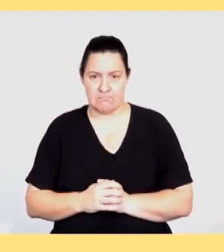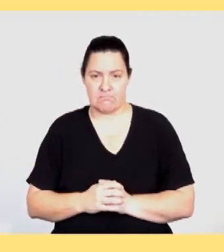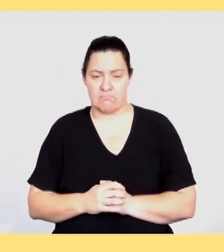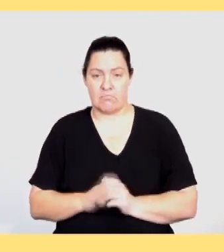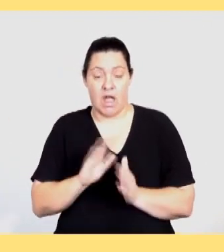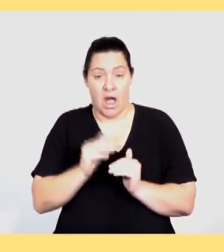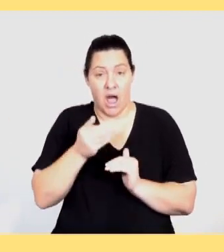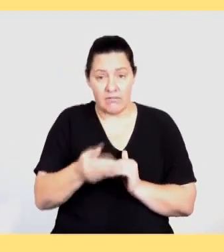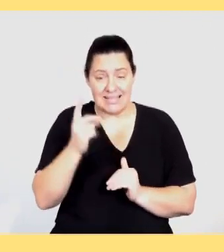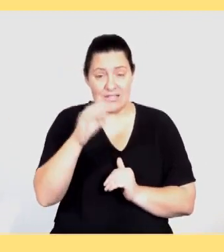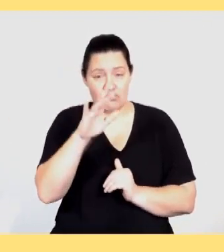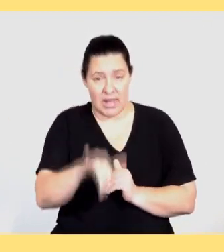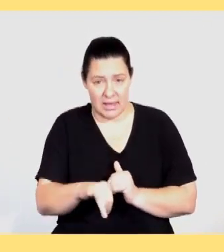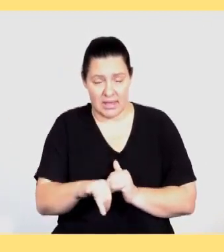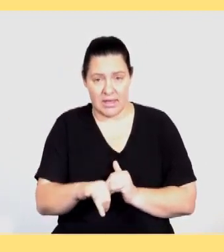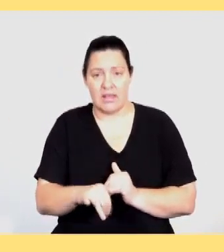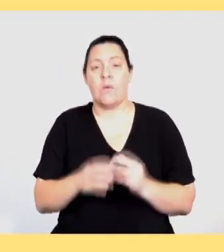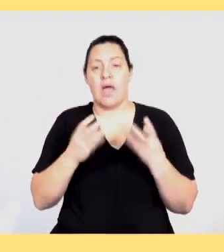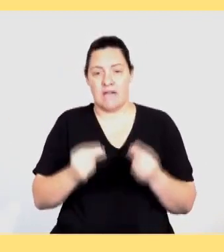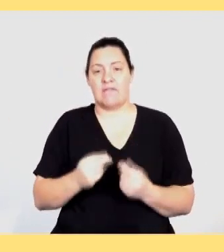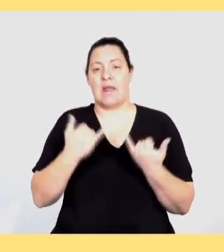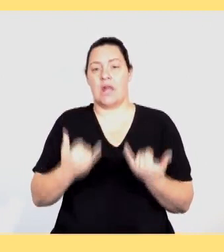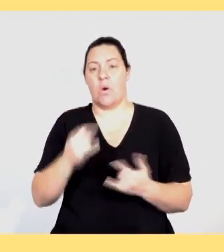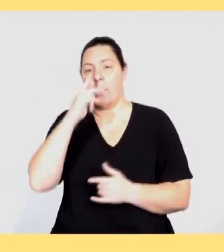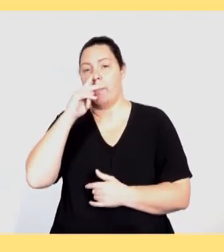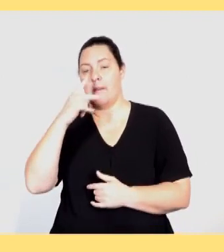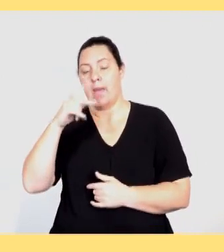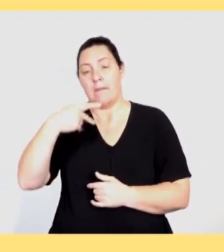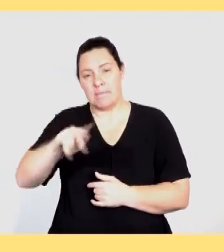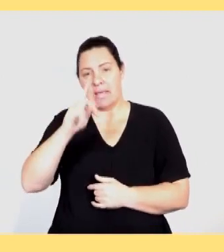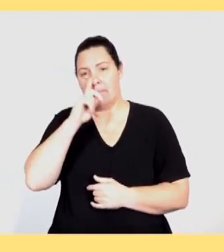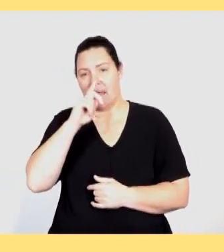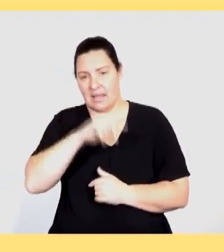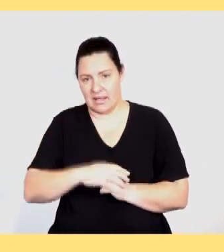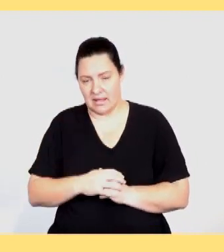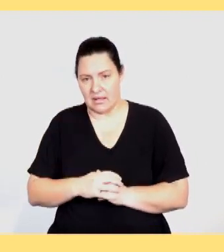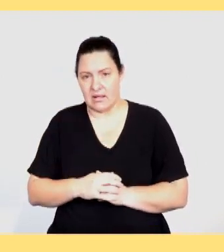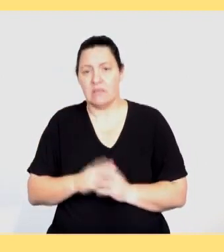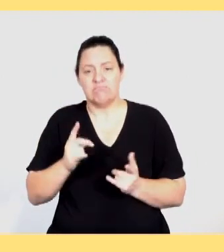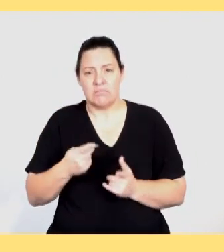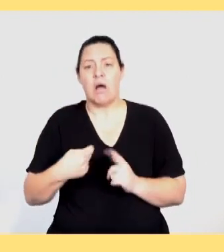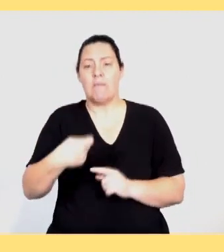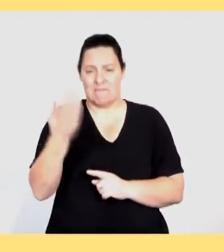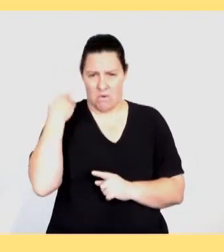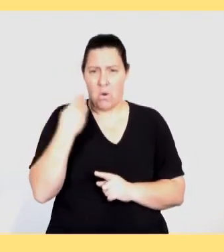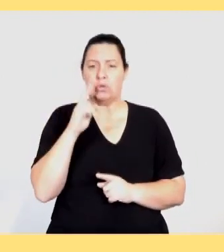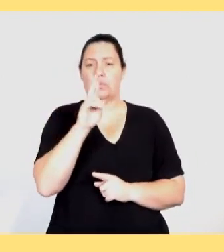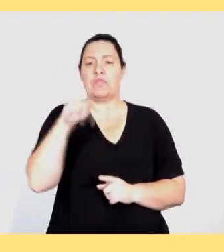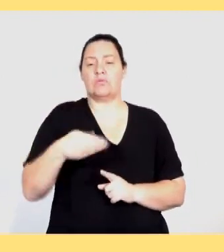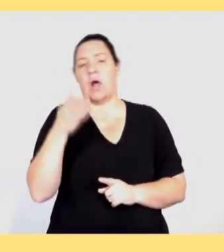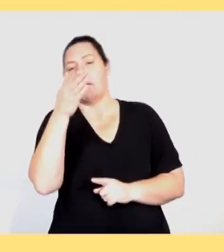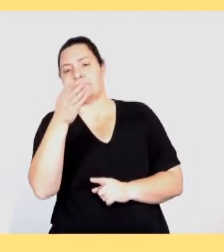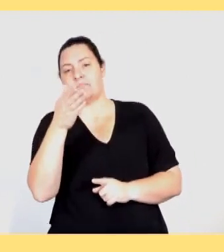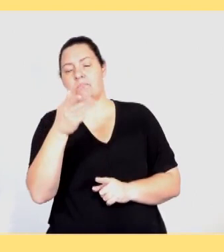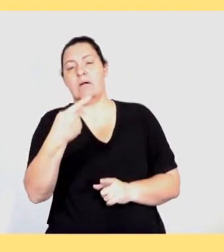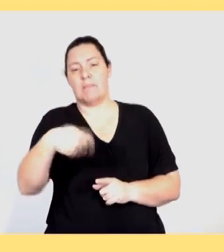16,600. After D Dre, let's go to P Pink. P Pink was already owing us